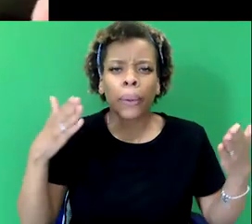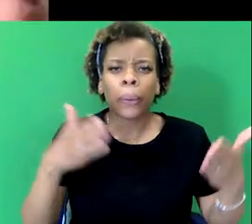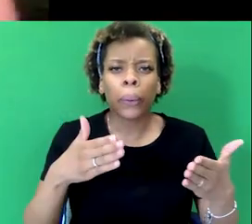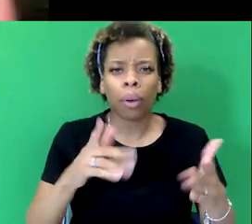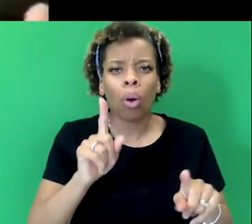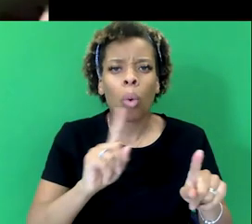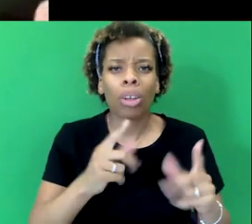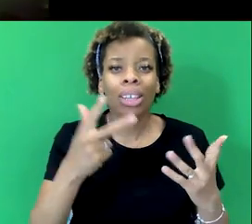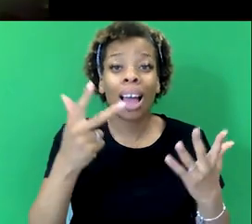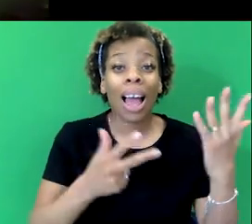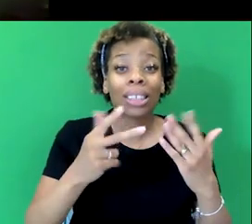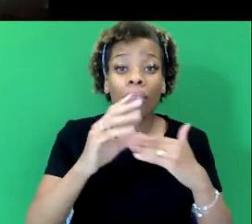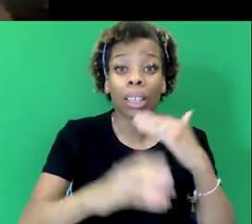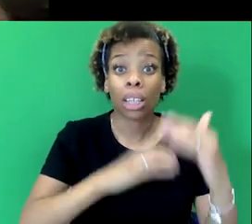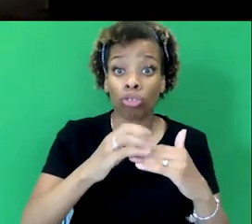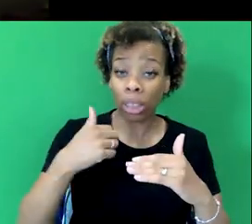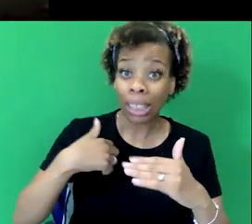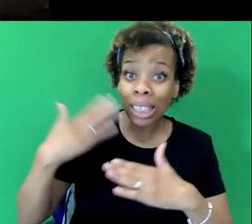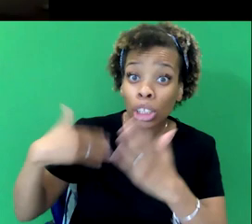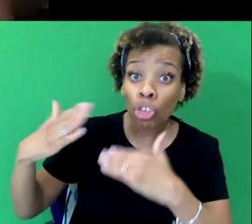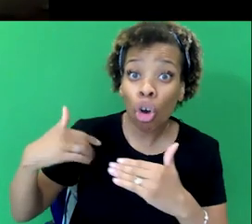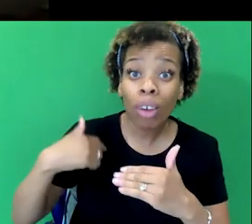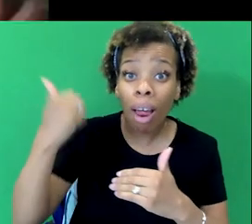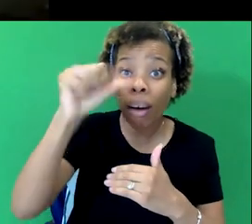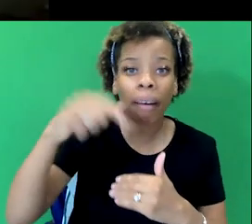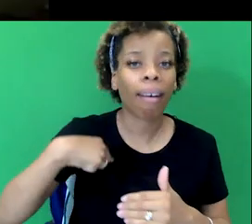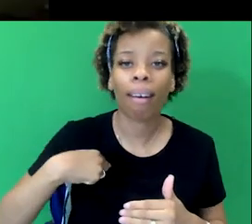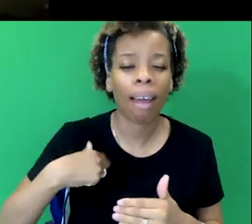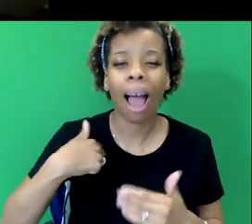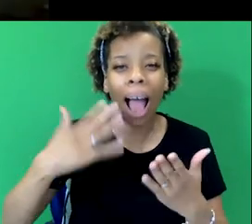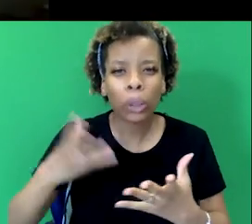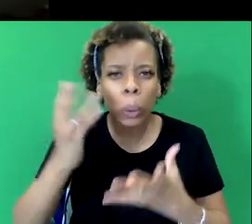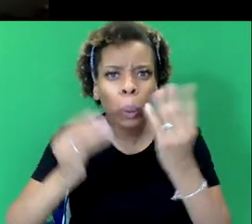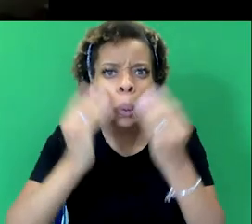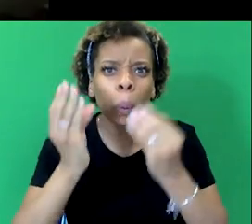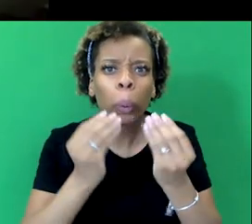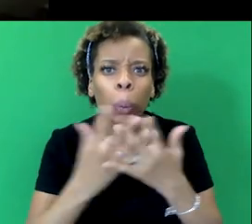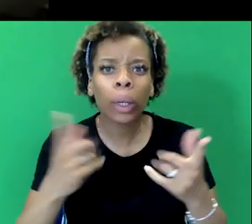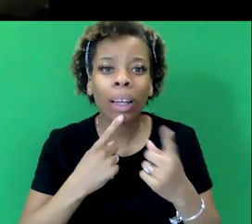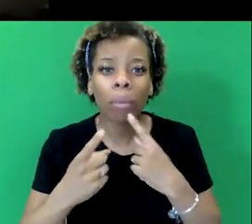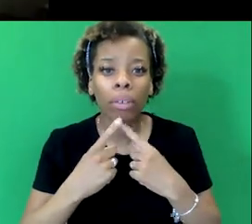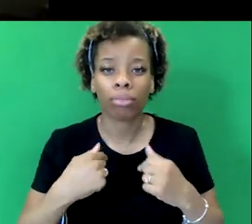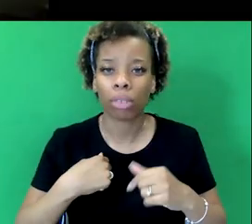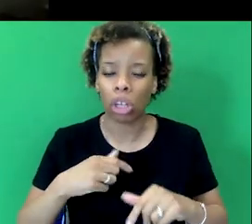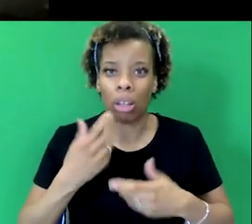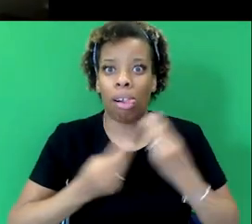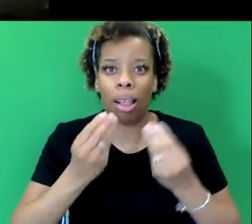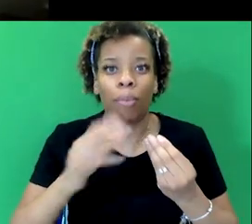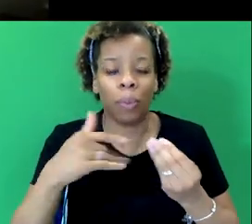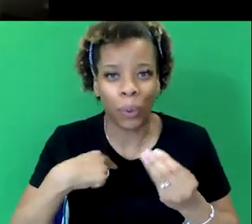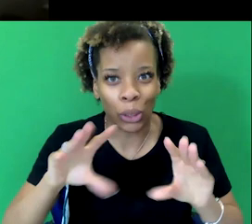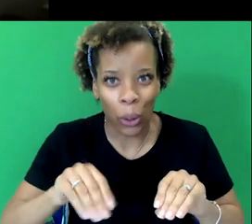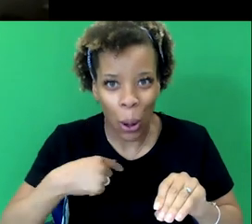but I am not a historian. So I had to learn, I had to, you know, and what one thing's fascinating, sorry, I will shut up soon. And where